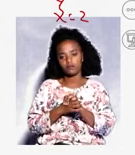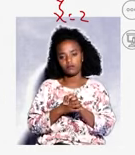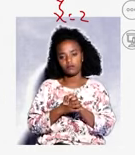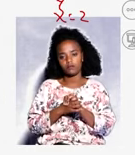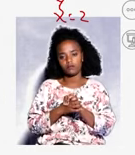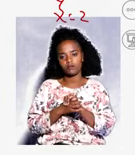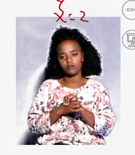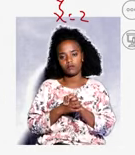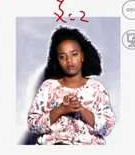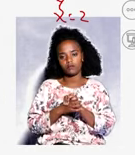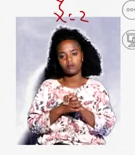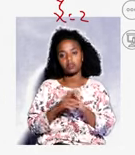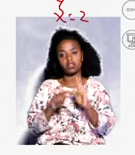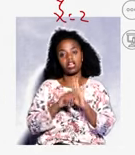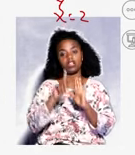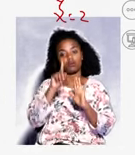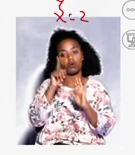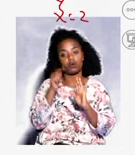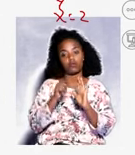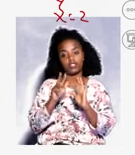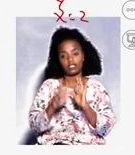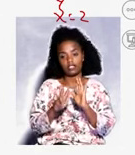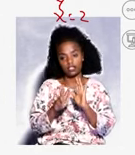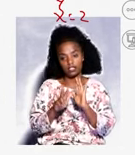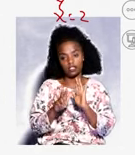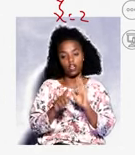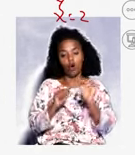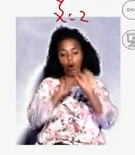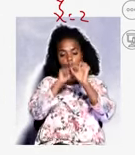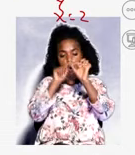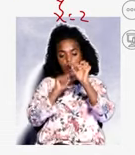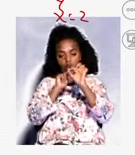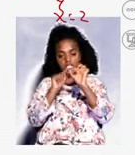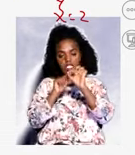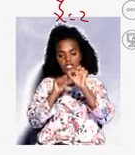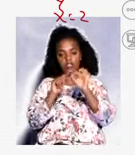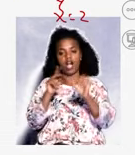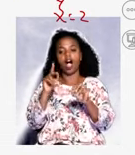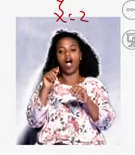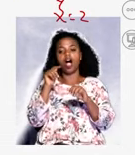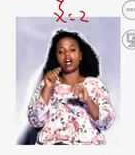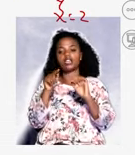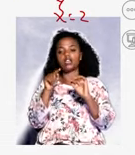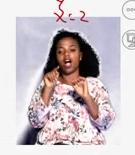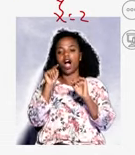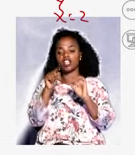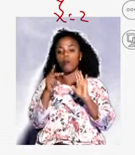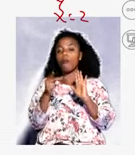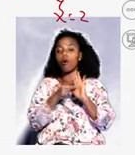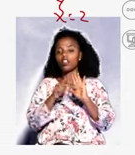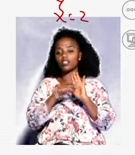assume this one is -1/3. It has a hole at this point, -1,